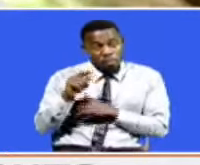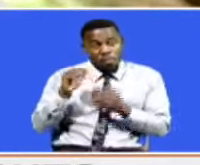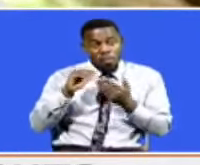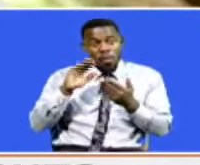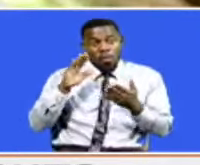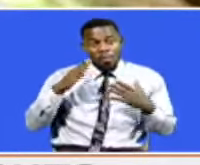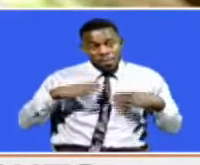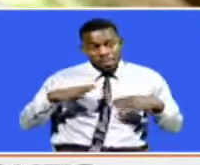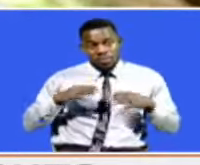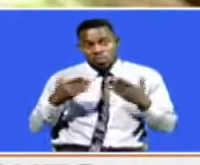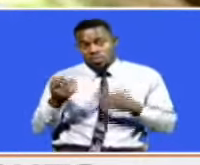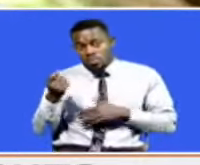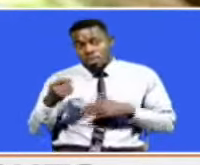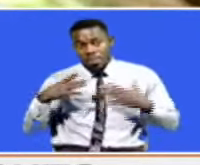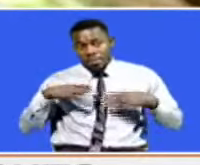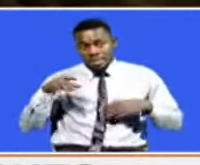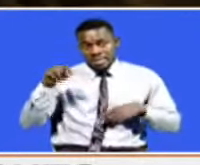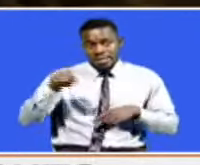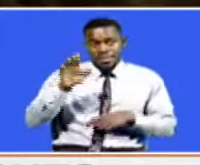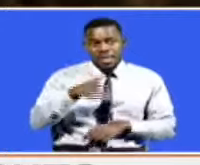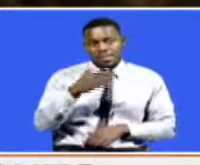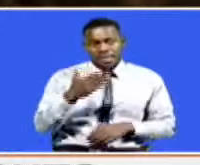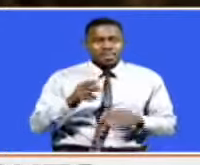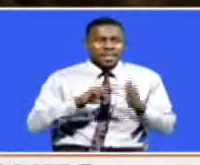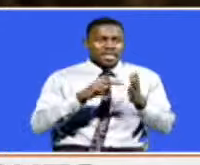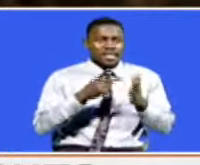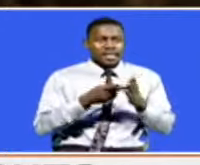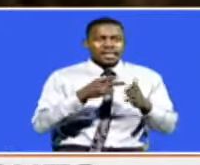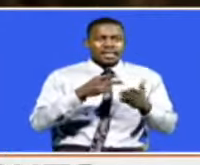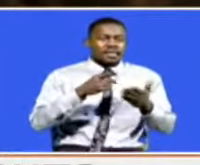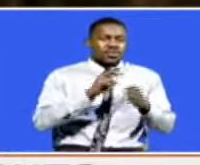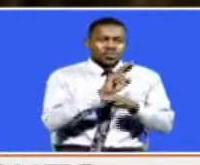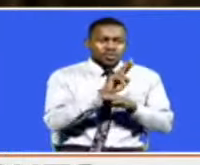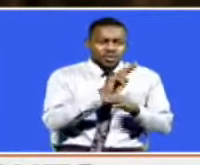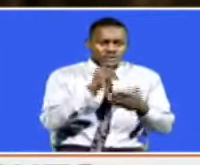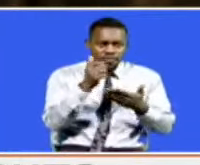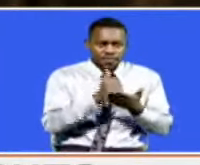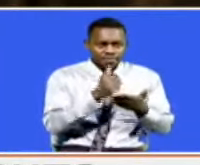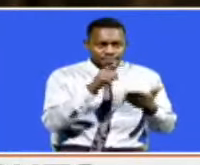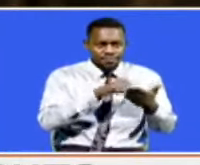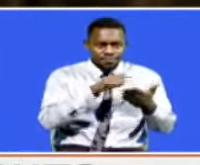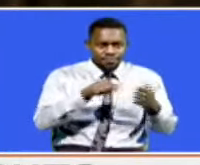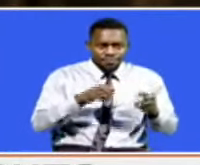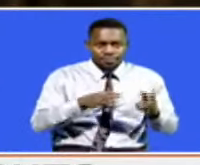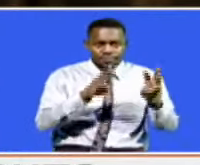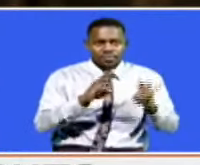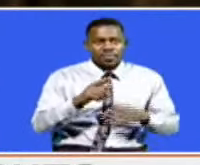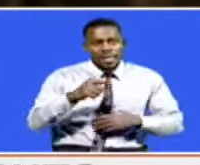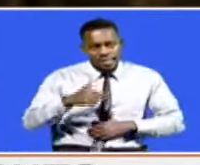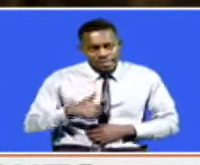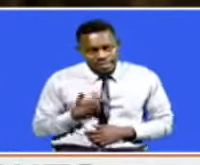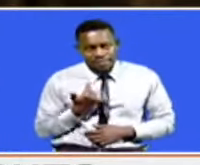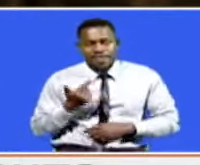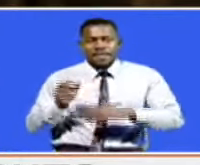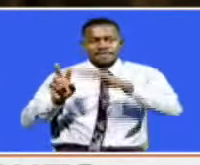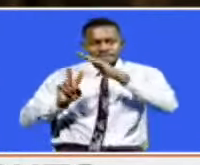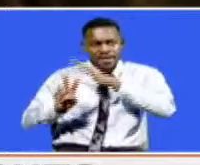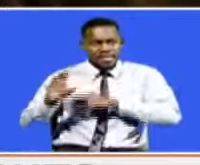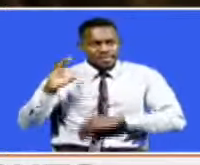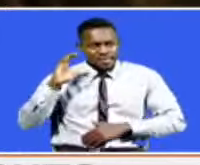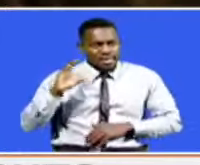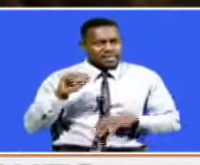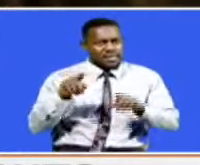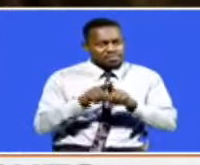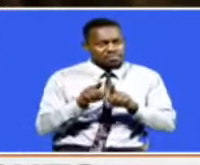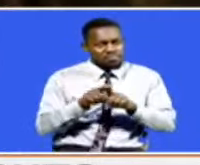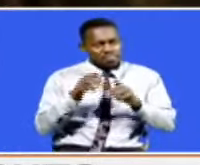then he has abused his office. I have been given a position. I am the whip. I mobilize. I whip the Jubilee members. That is